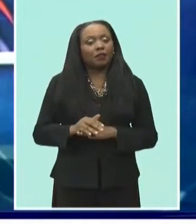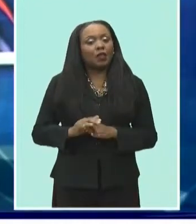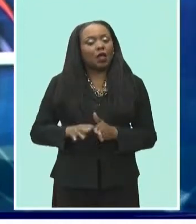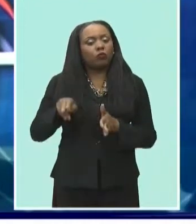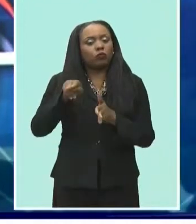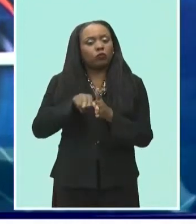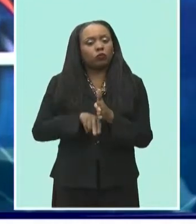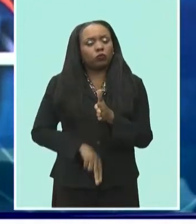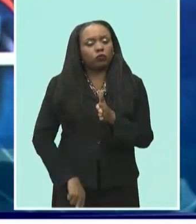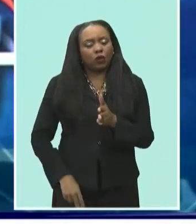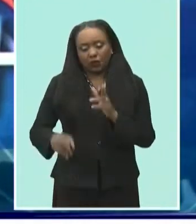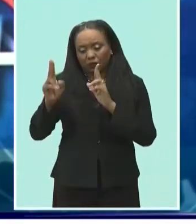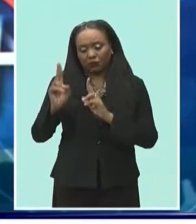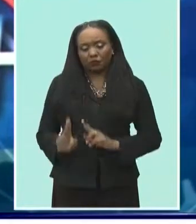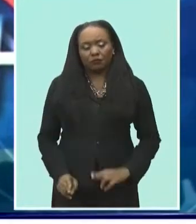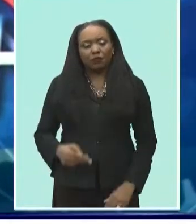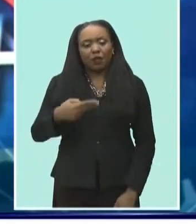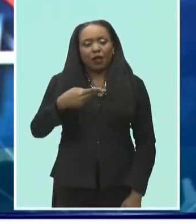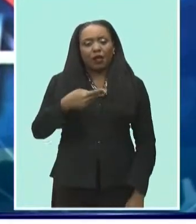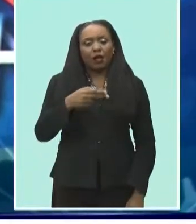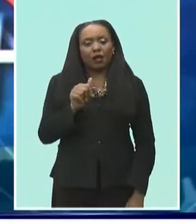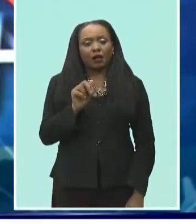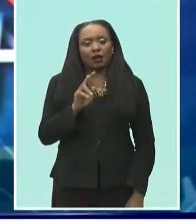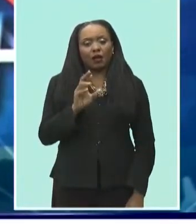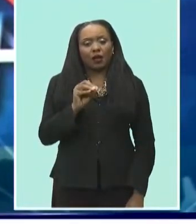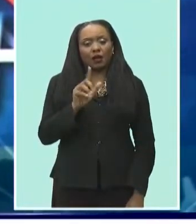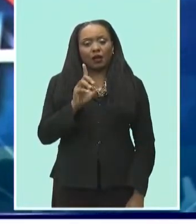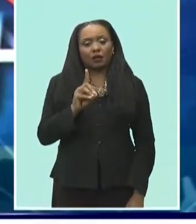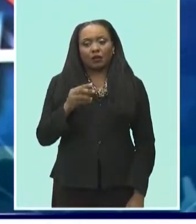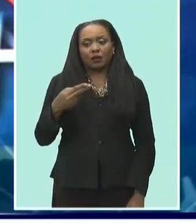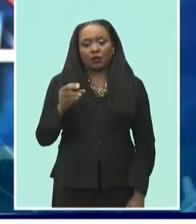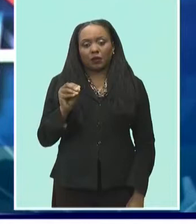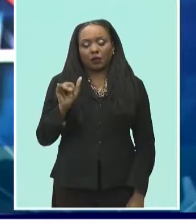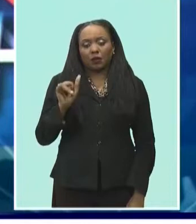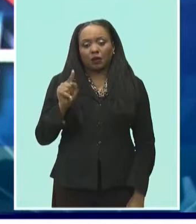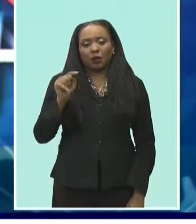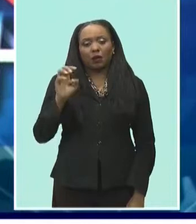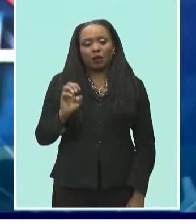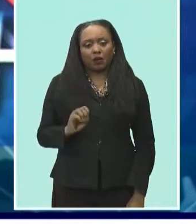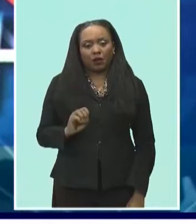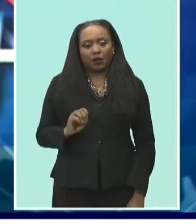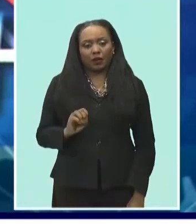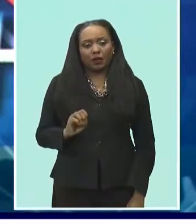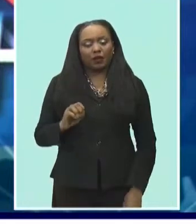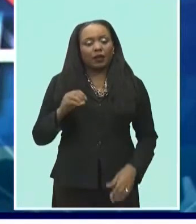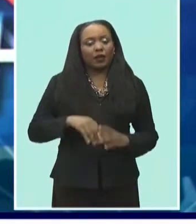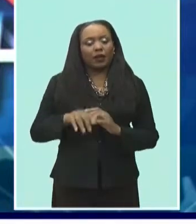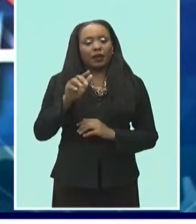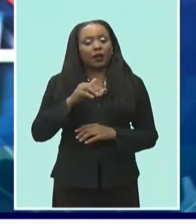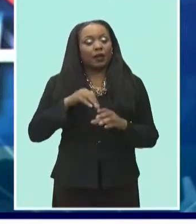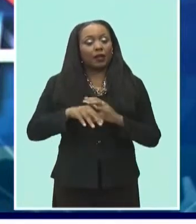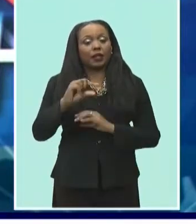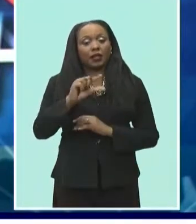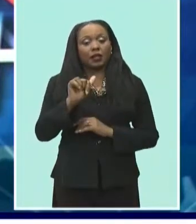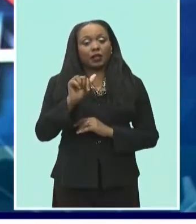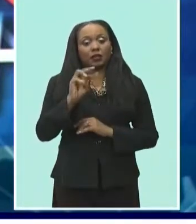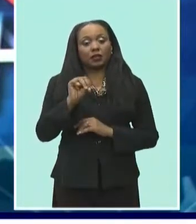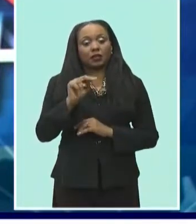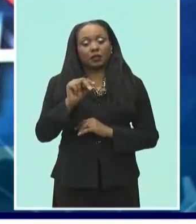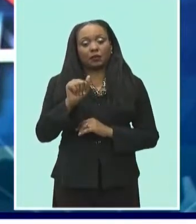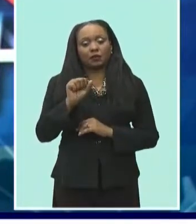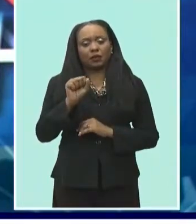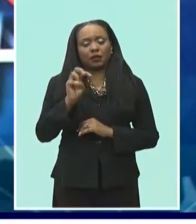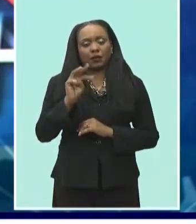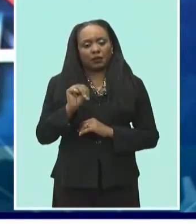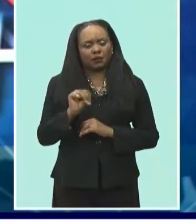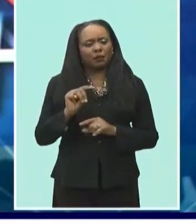Harold Hoyt, the founder of the Nation newspaper and a giant in his professional and personal life. And we will have that story